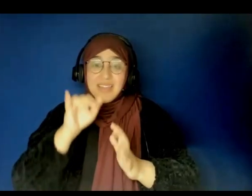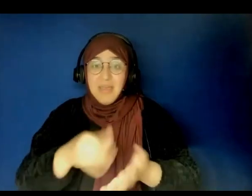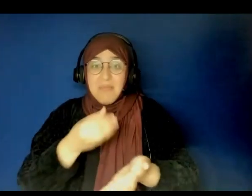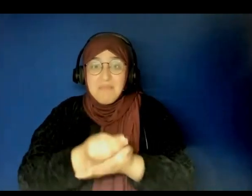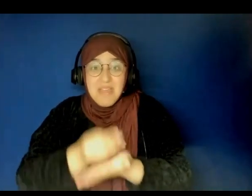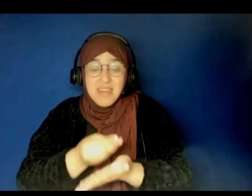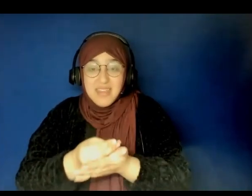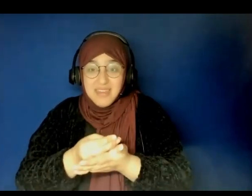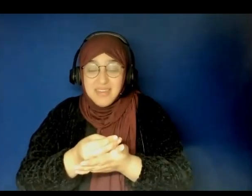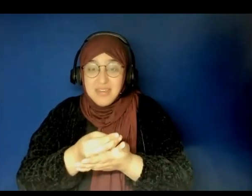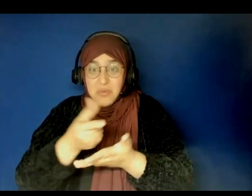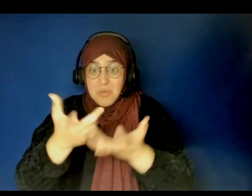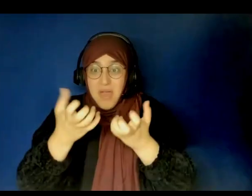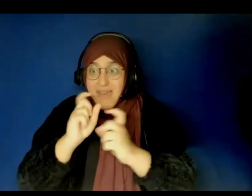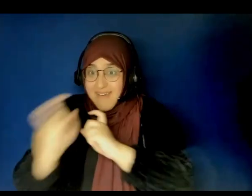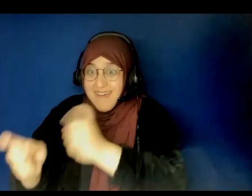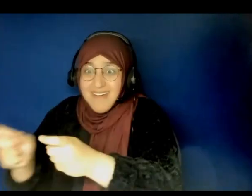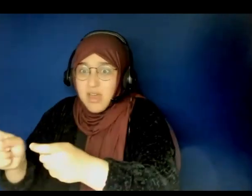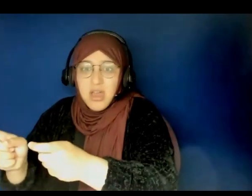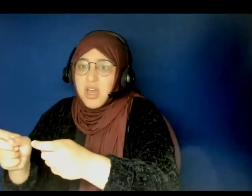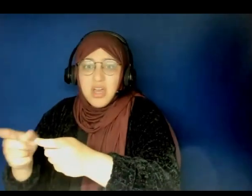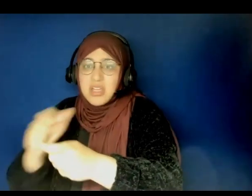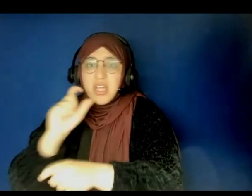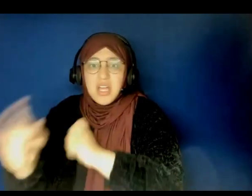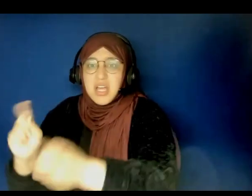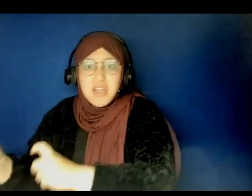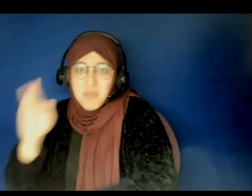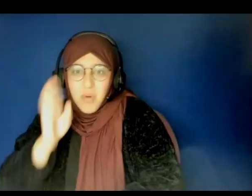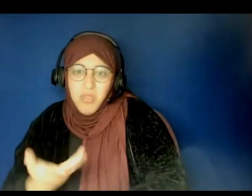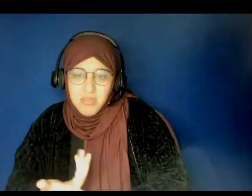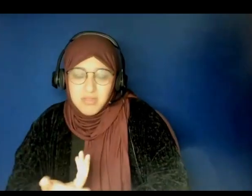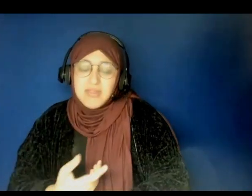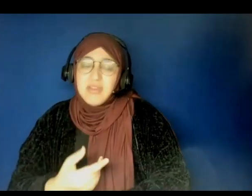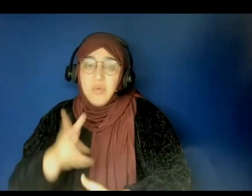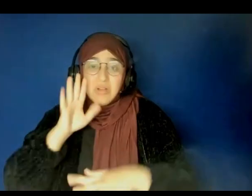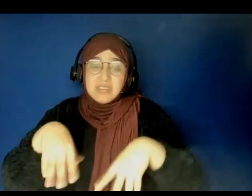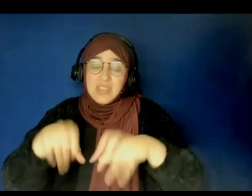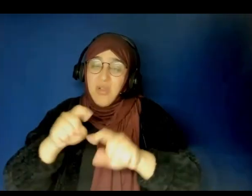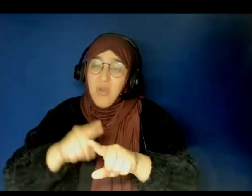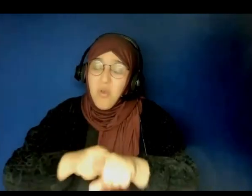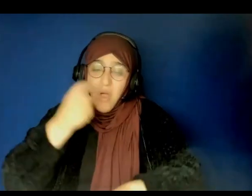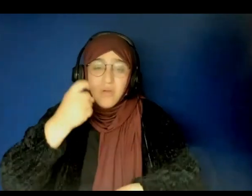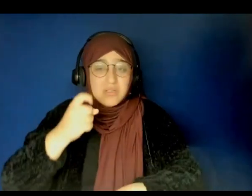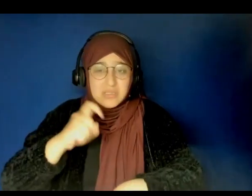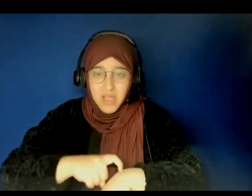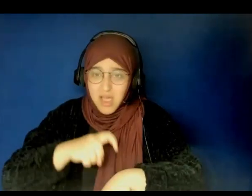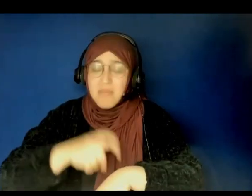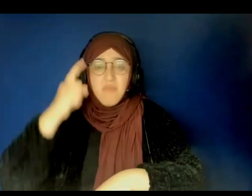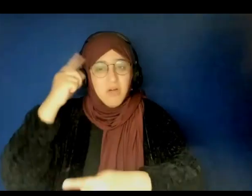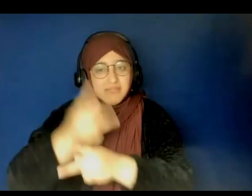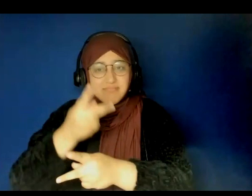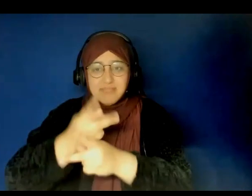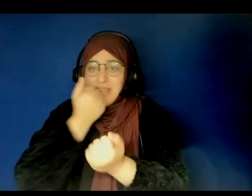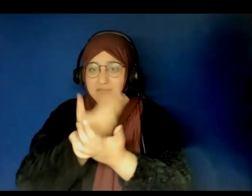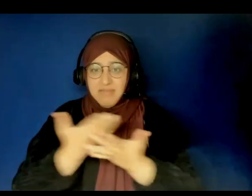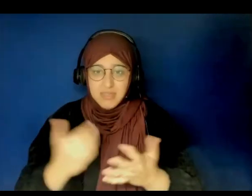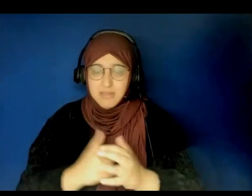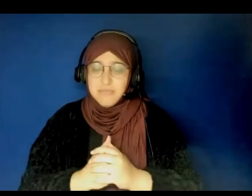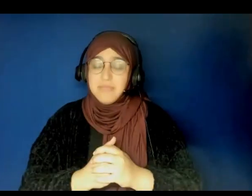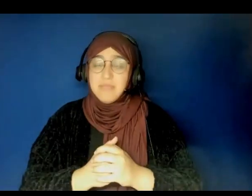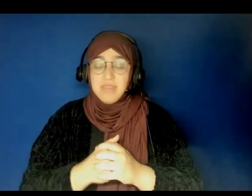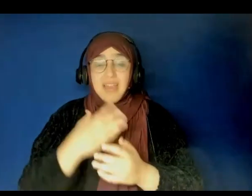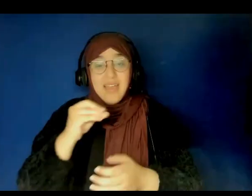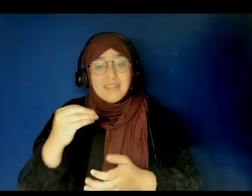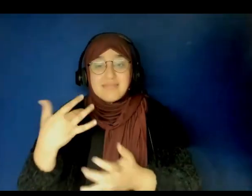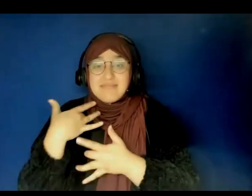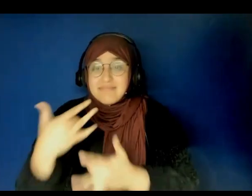a long time to get these things taken care of, and generally it opens the door